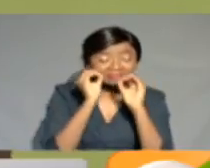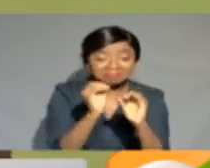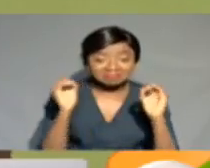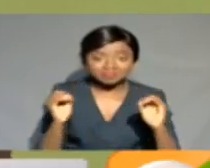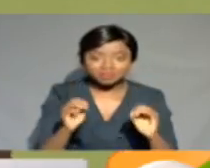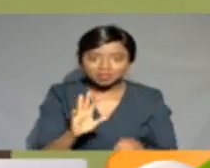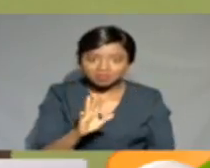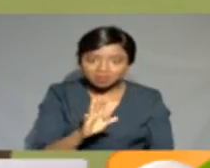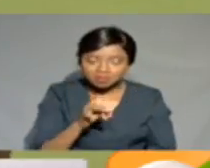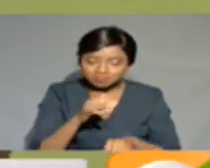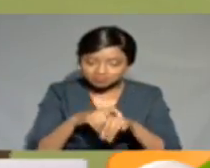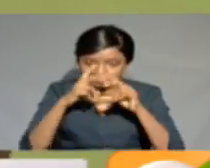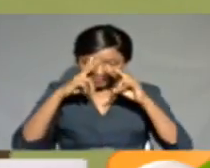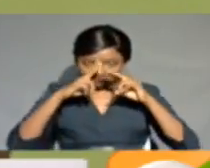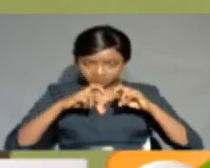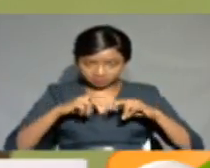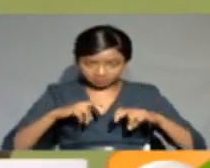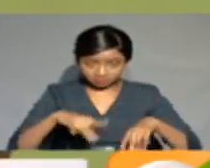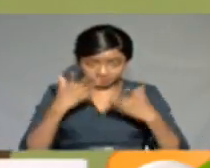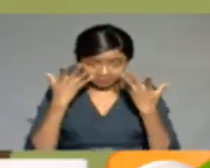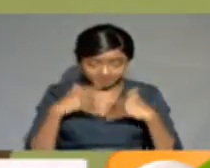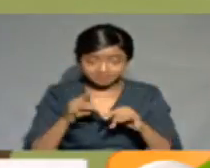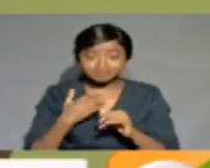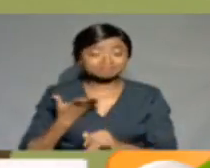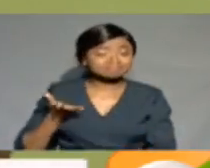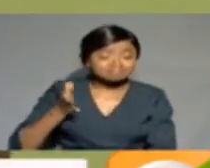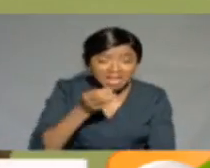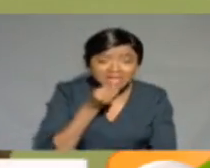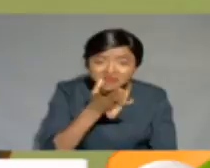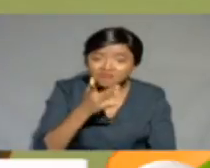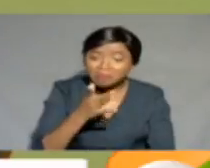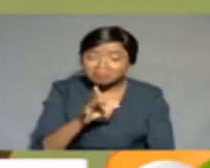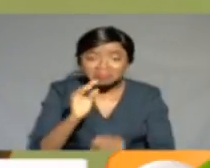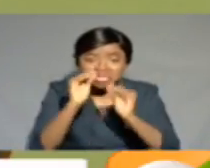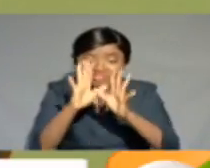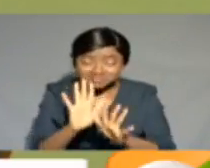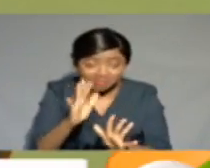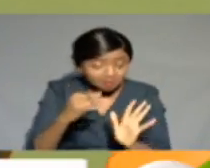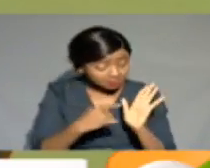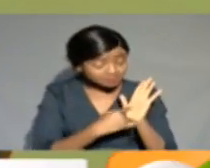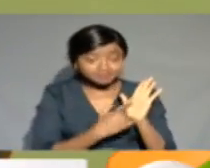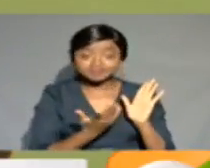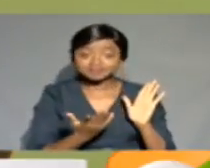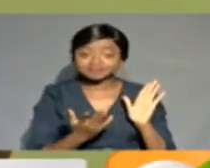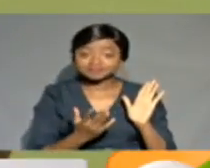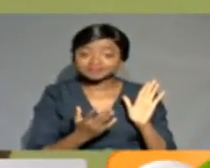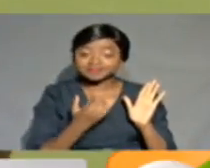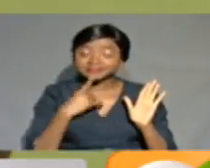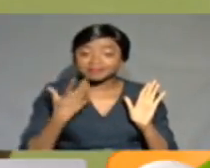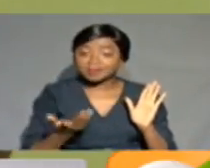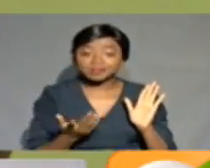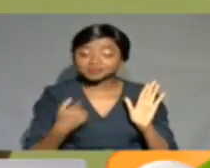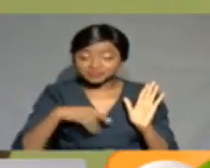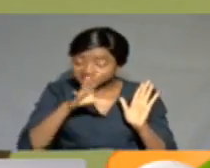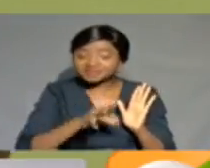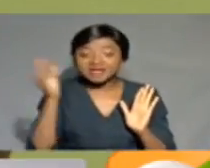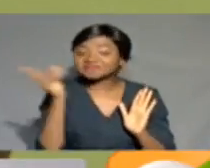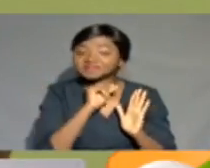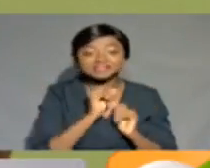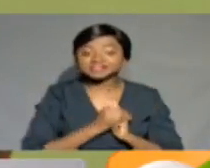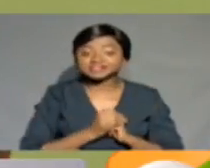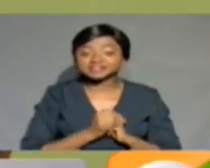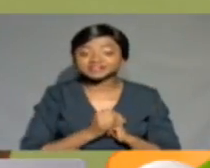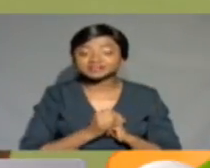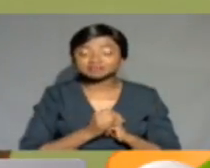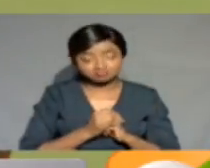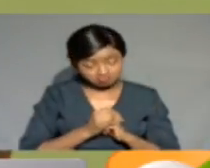them, this is what we found, they said, no, it's not possible. And of course, we told them, it's science. You can't argue with the science. This is how we